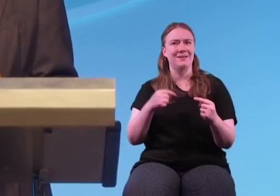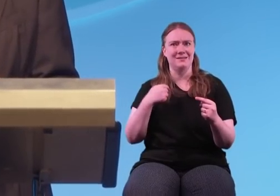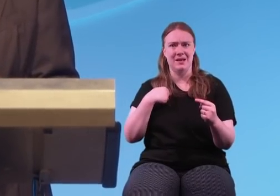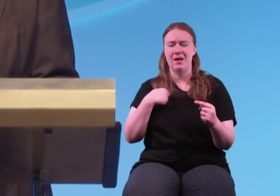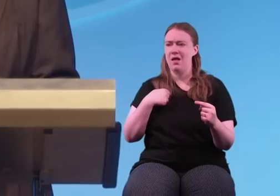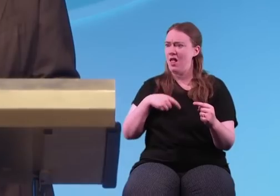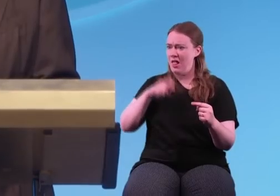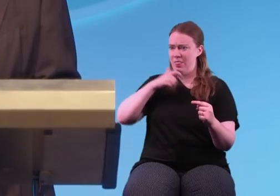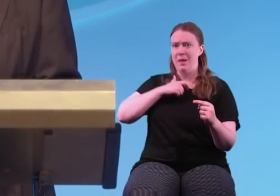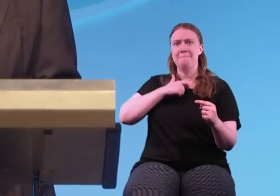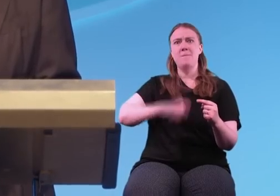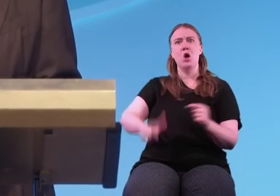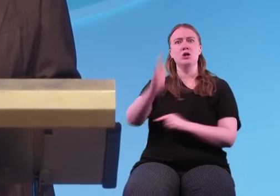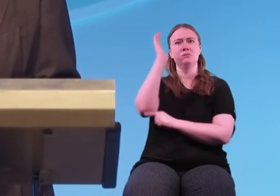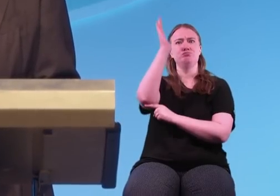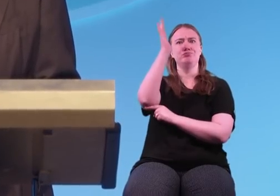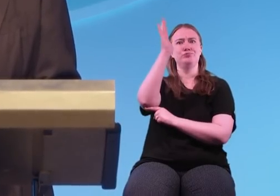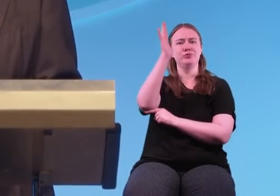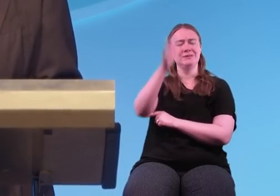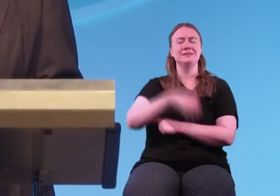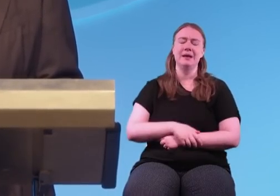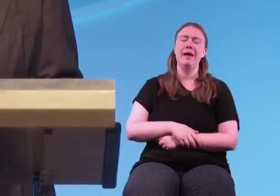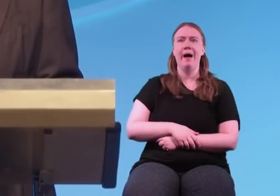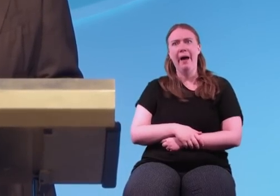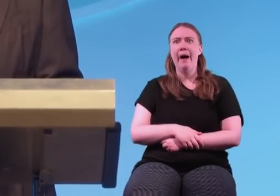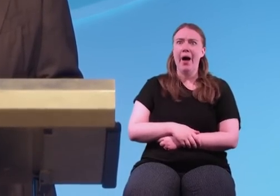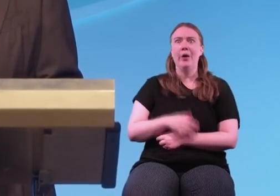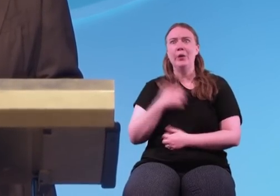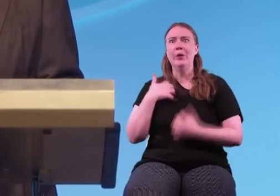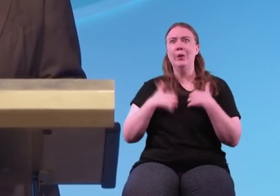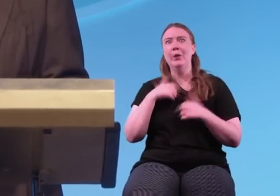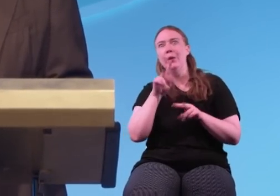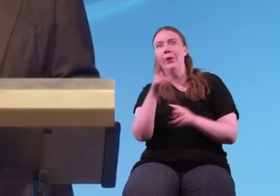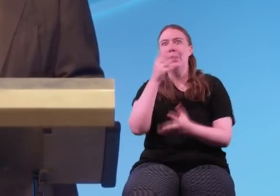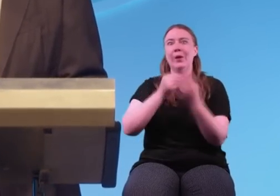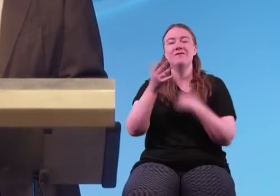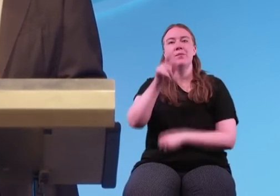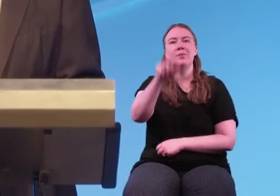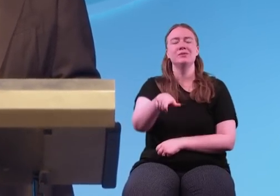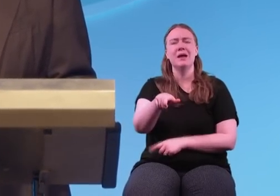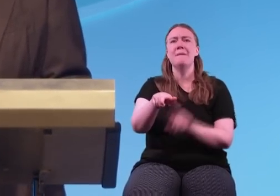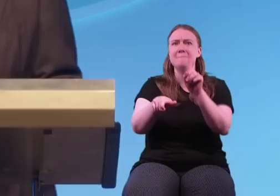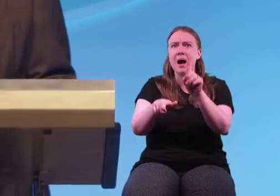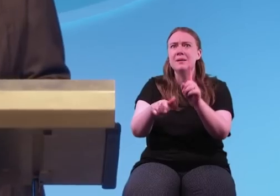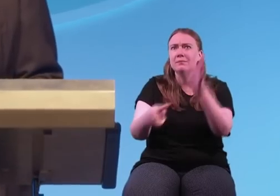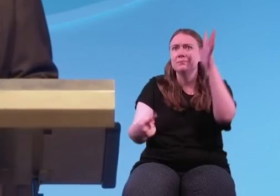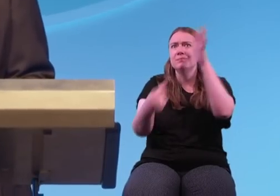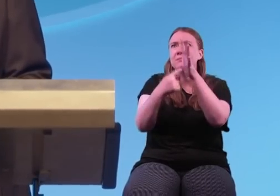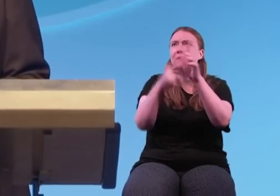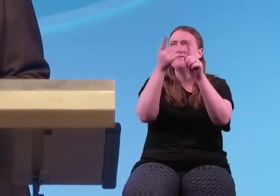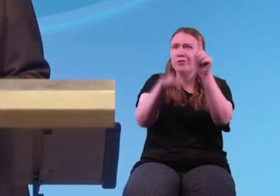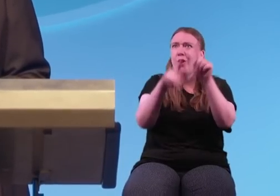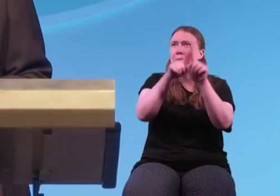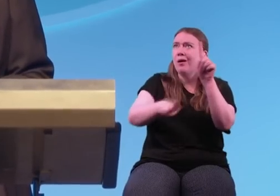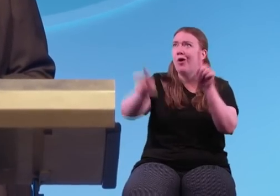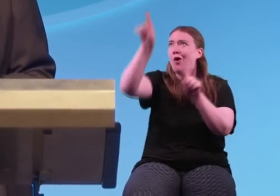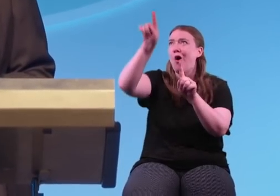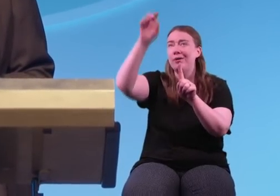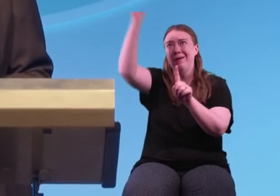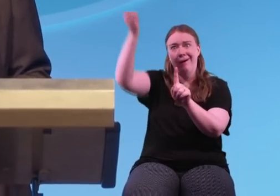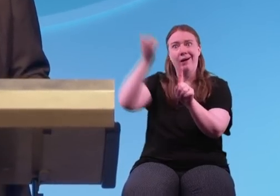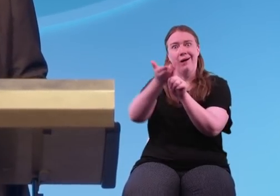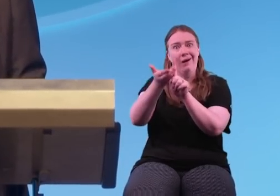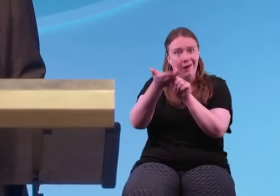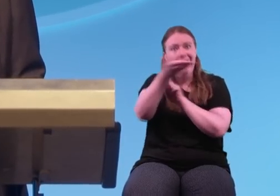do need to hear the voice of God. And Paul understands that and conveys that.